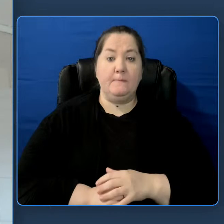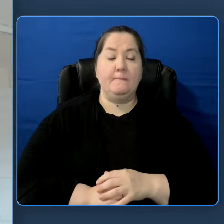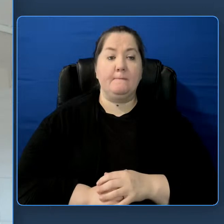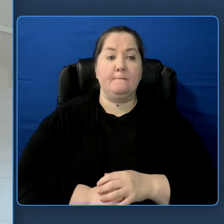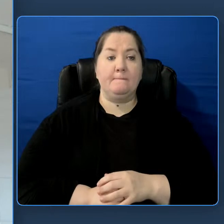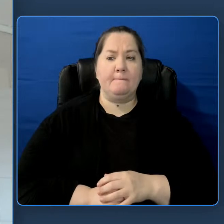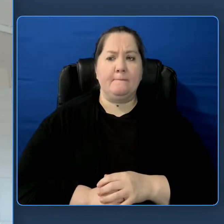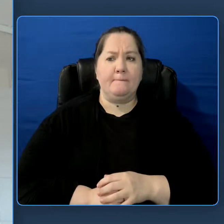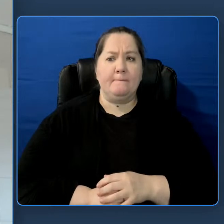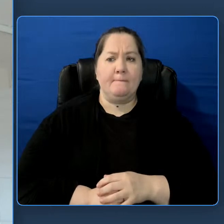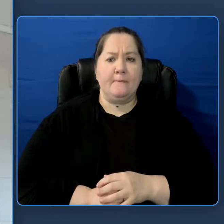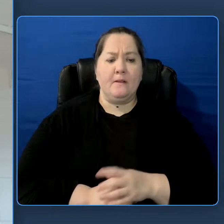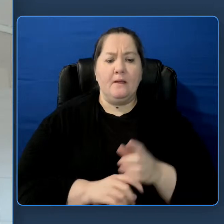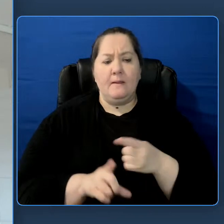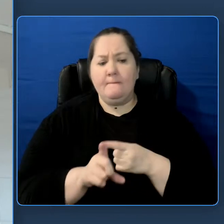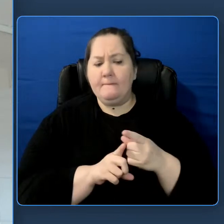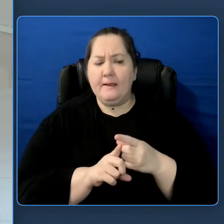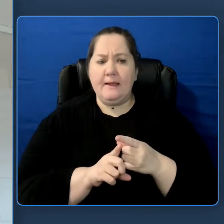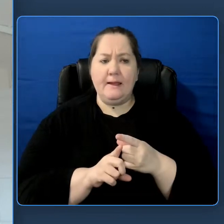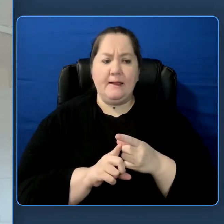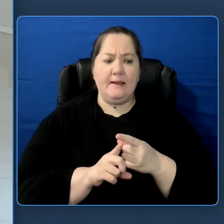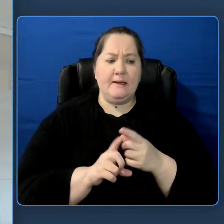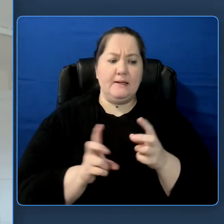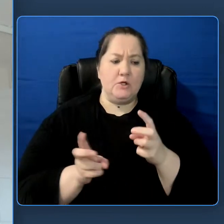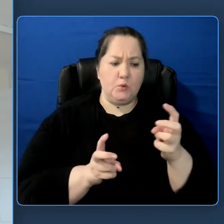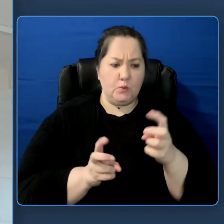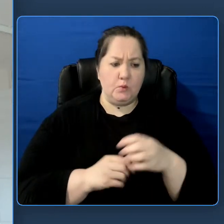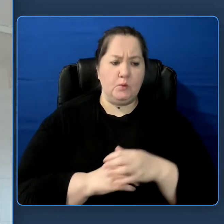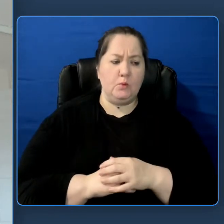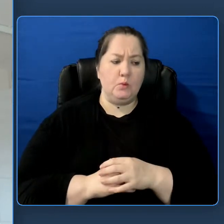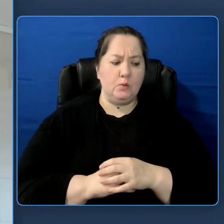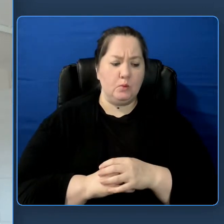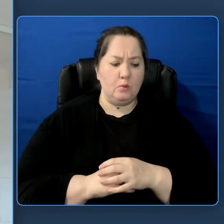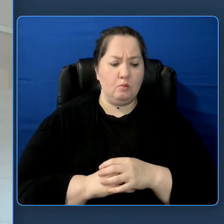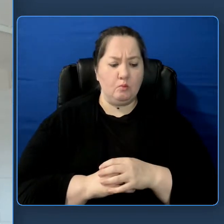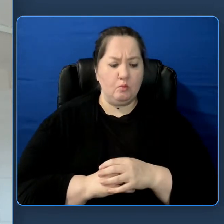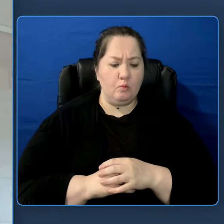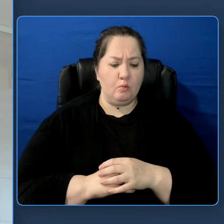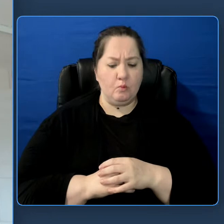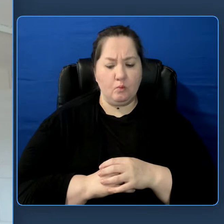think, the main issues this year were really